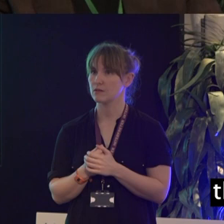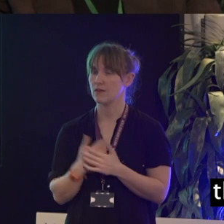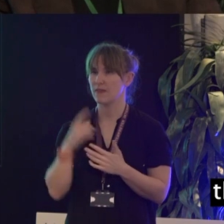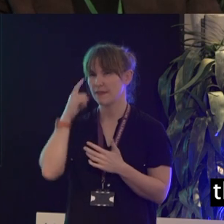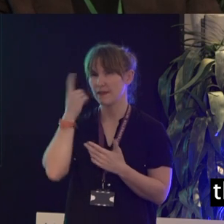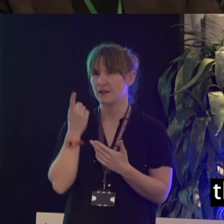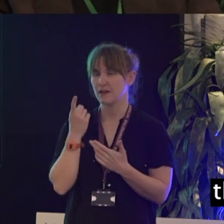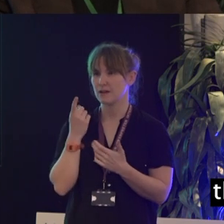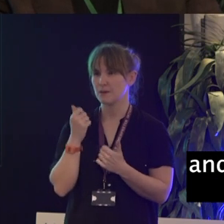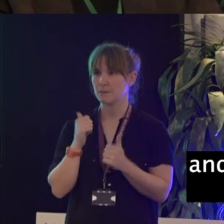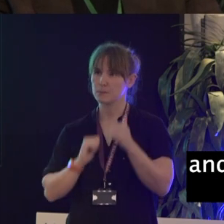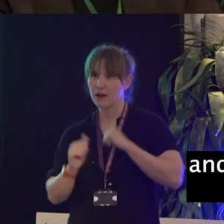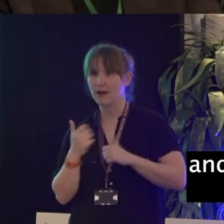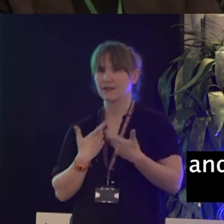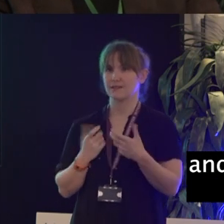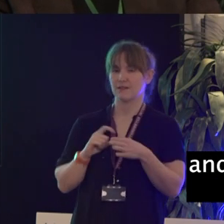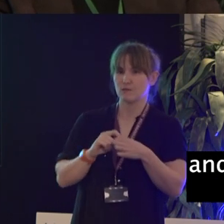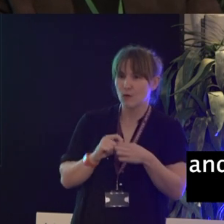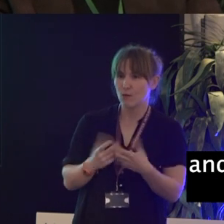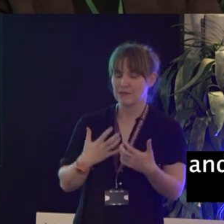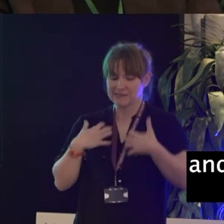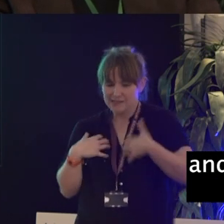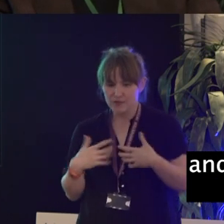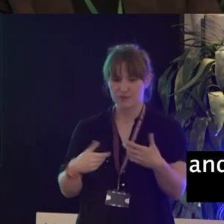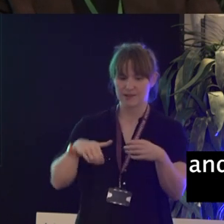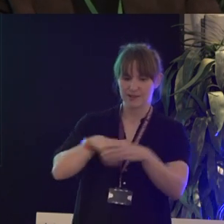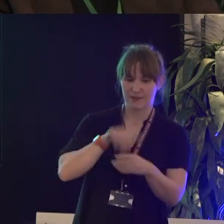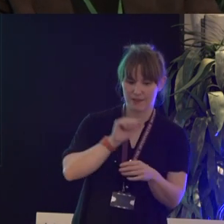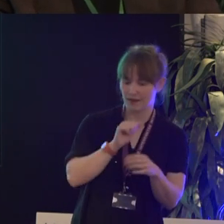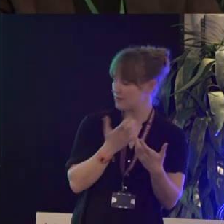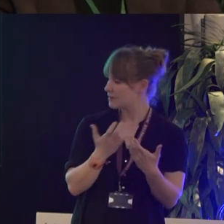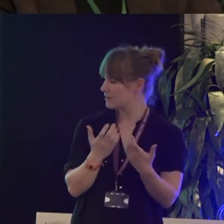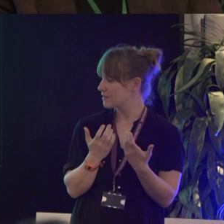the pride, passion, and interest that all of us have had for all of the other